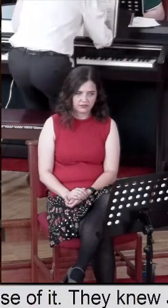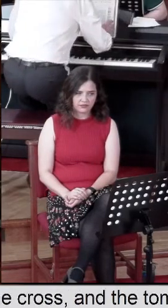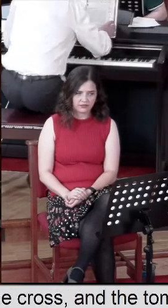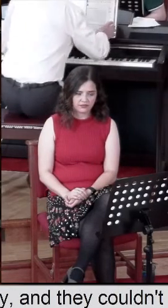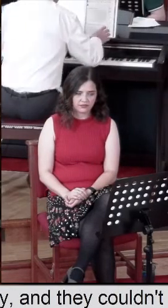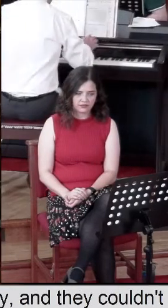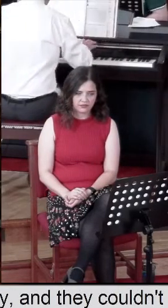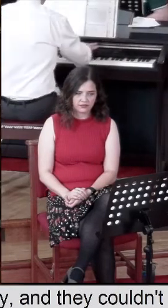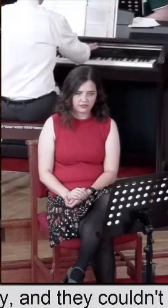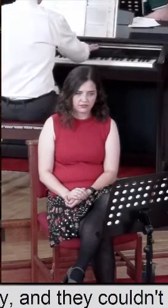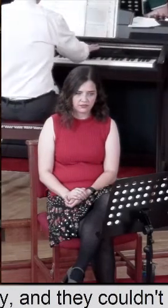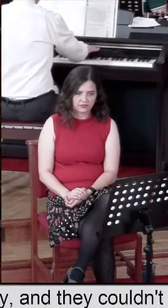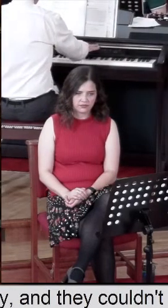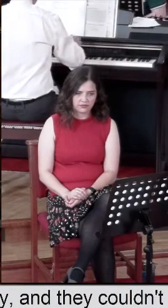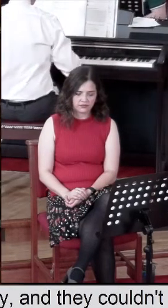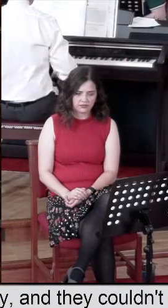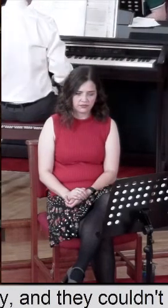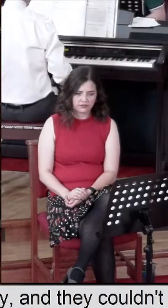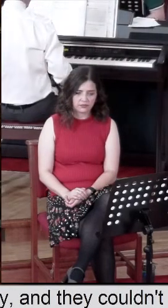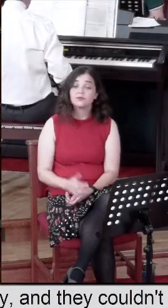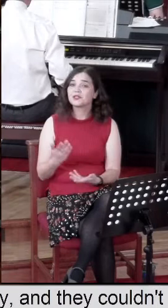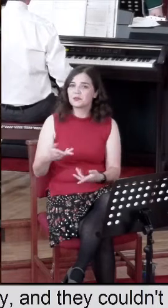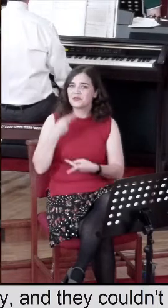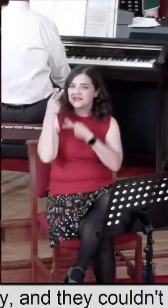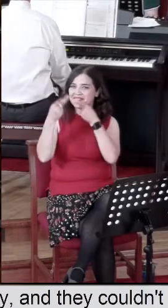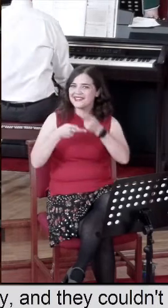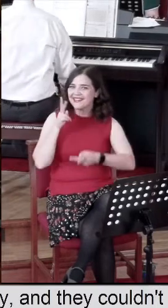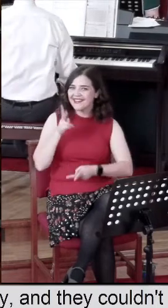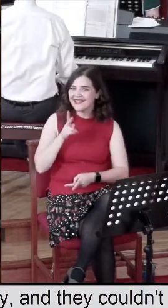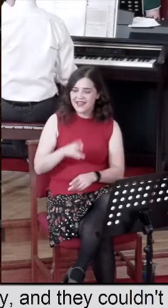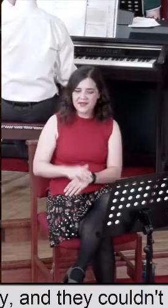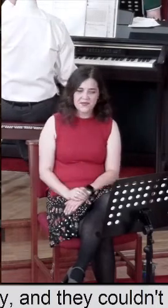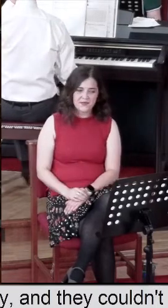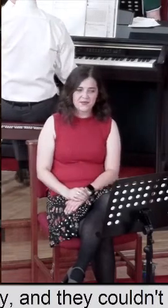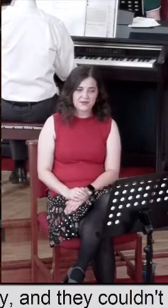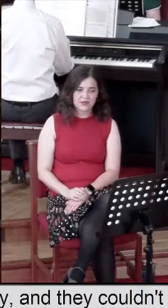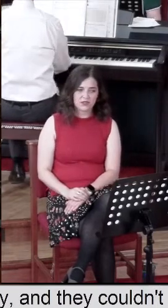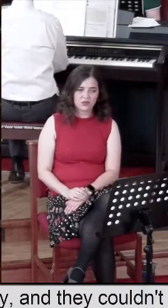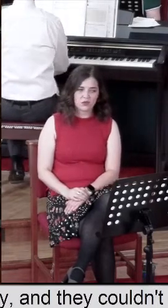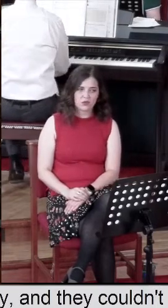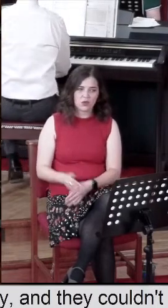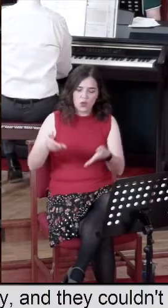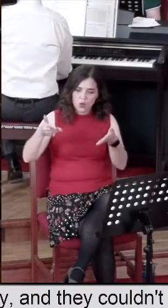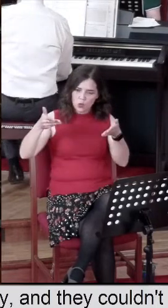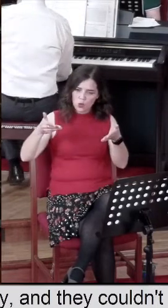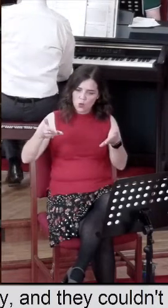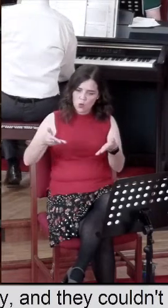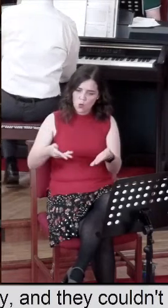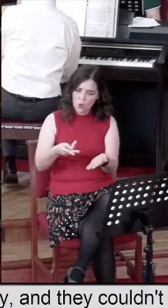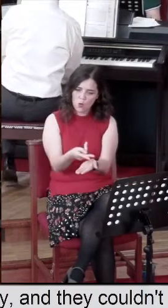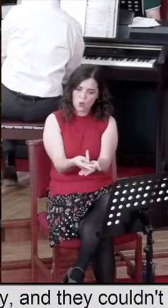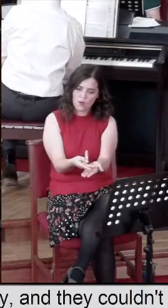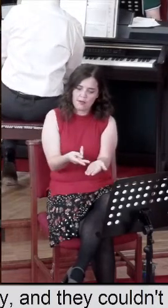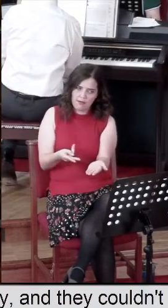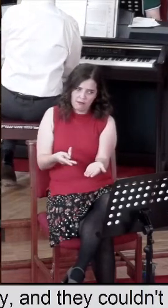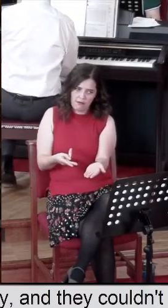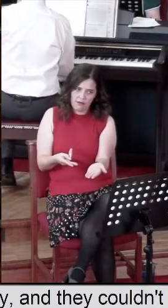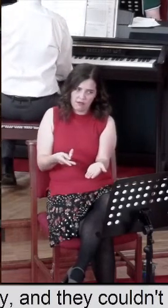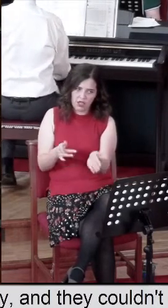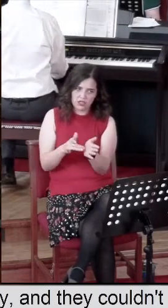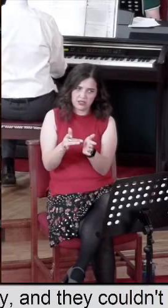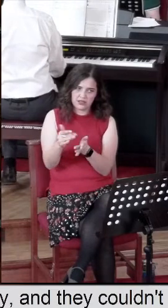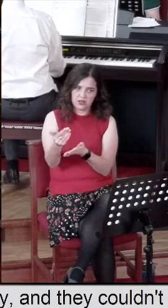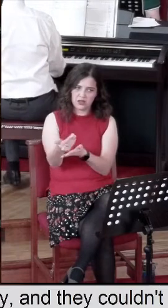That was great. Thank you. Now, we're going to sing again. Low in the grave he lay, Jesus, our